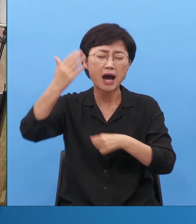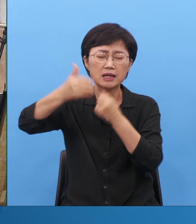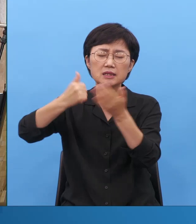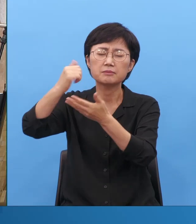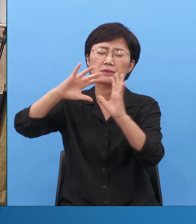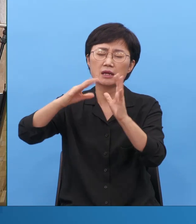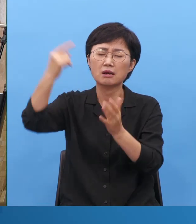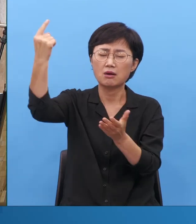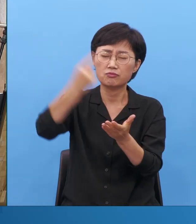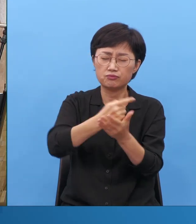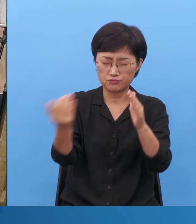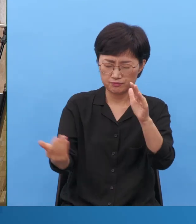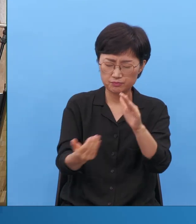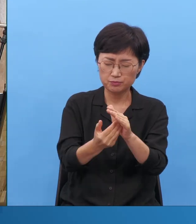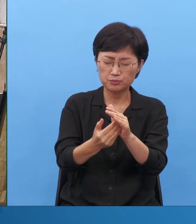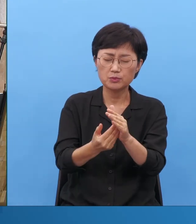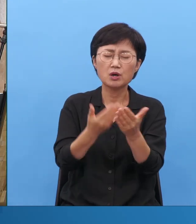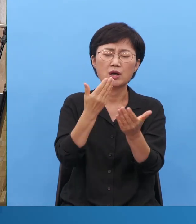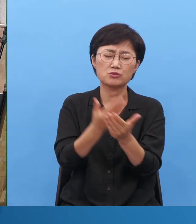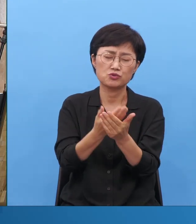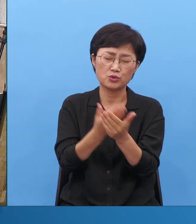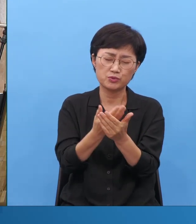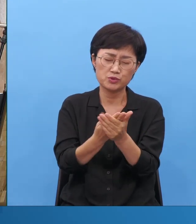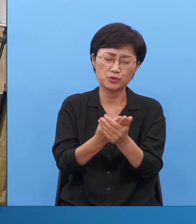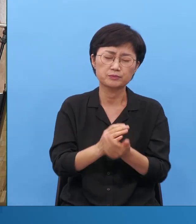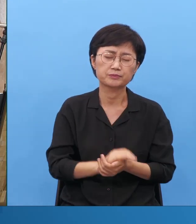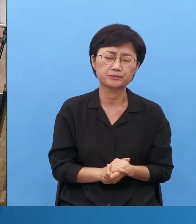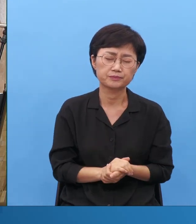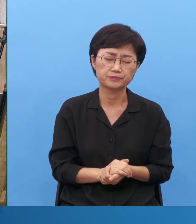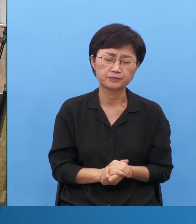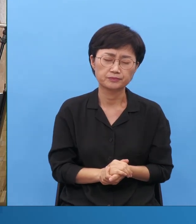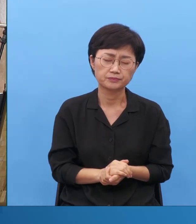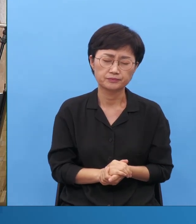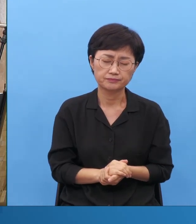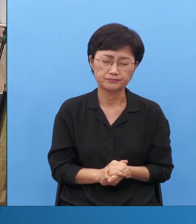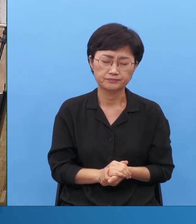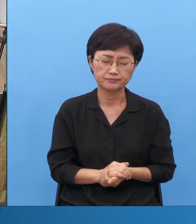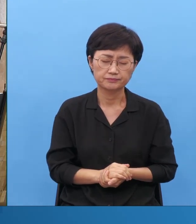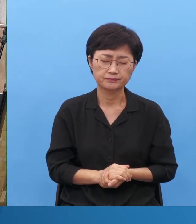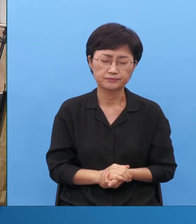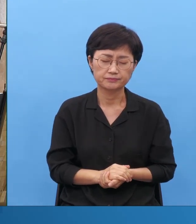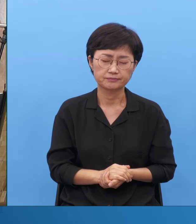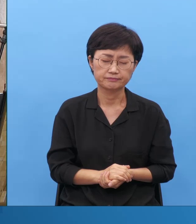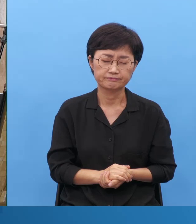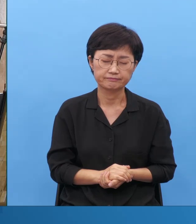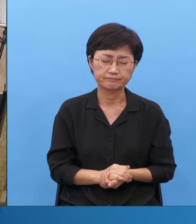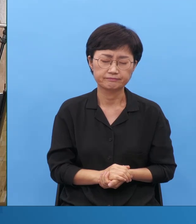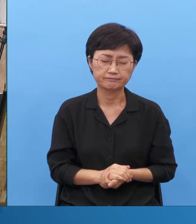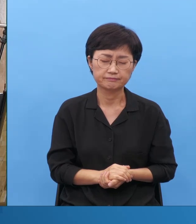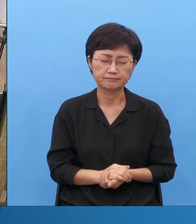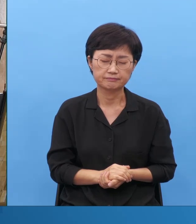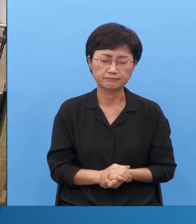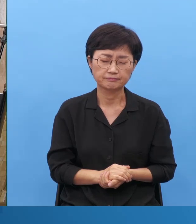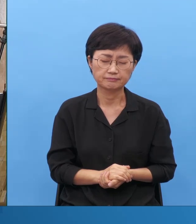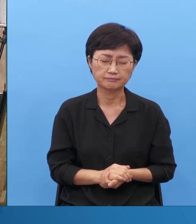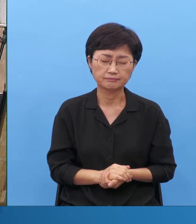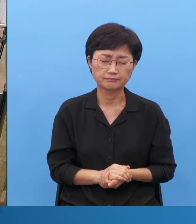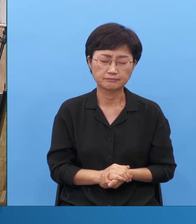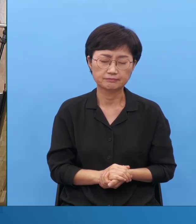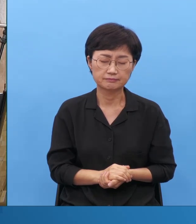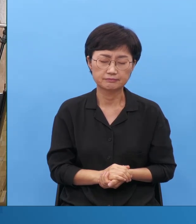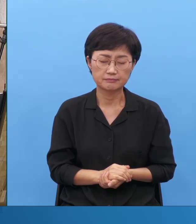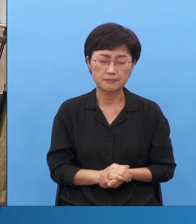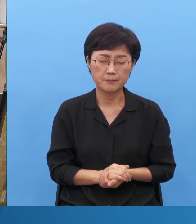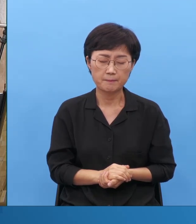Spirit, the power of the throne, and completing and crumbling the forces of Satan in all the fields of the 237 nations, may God's kingdom come upon this